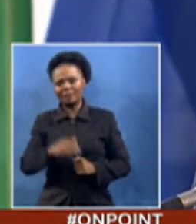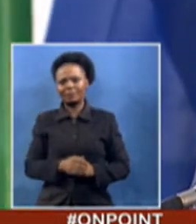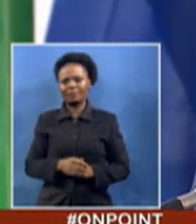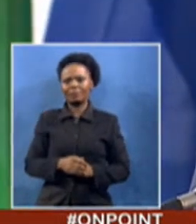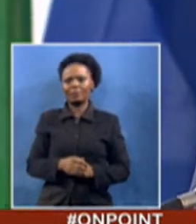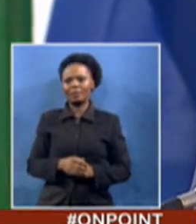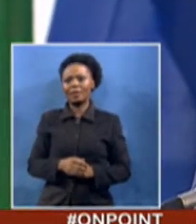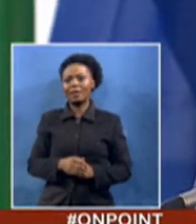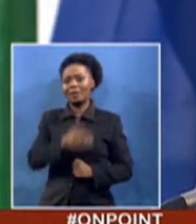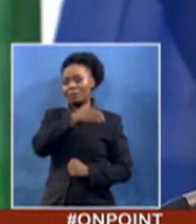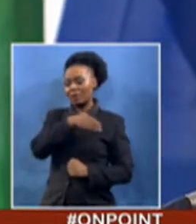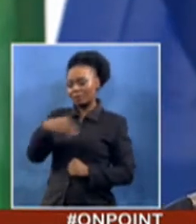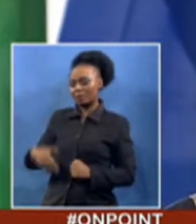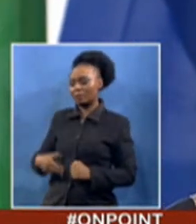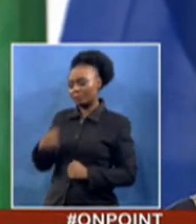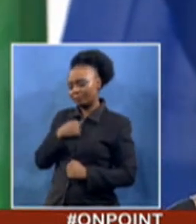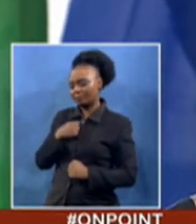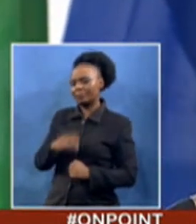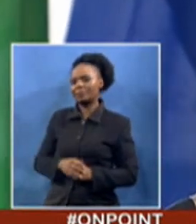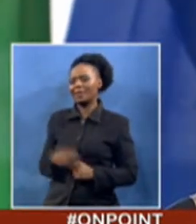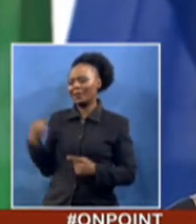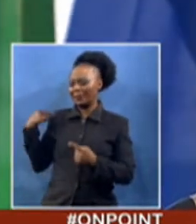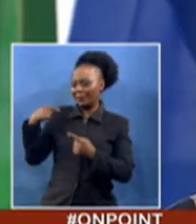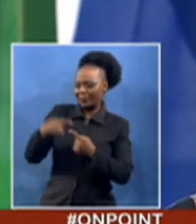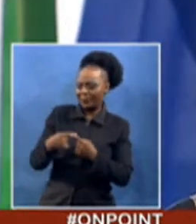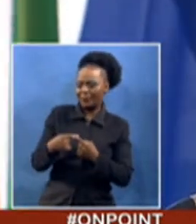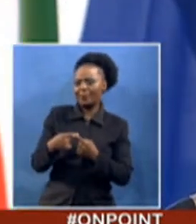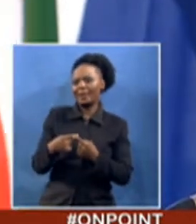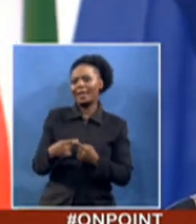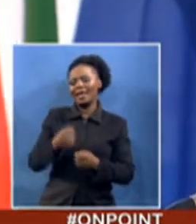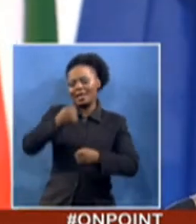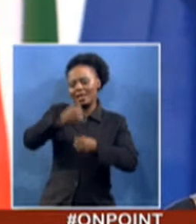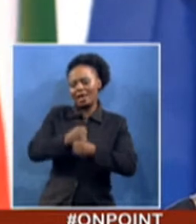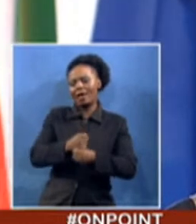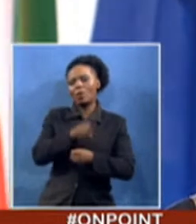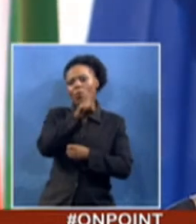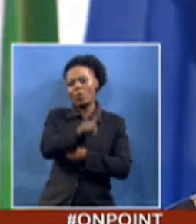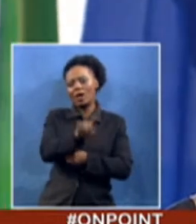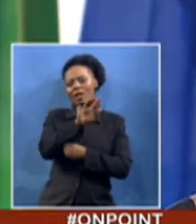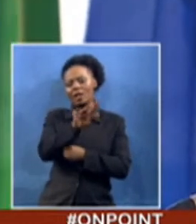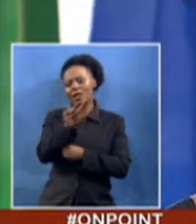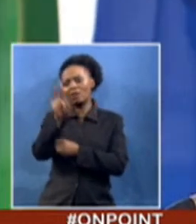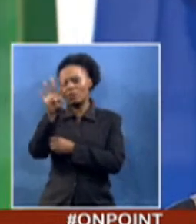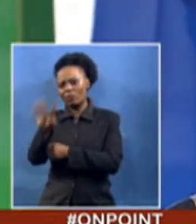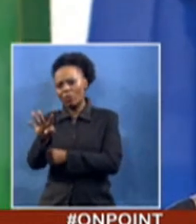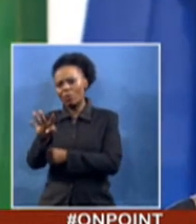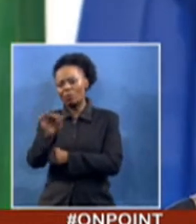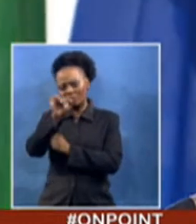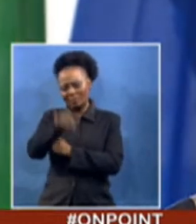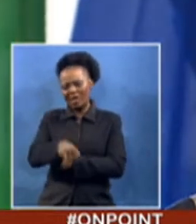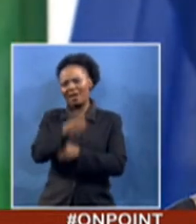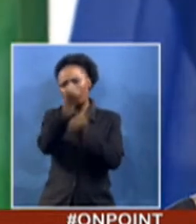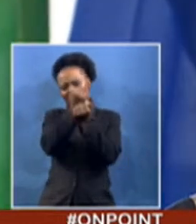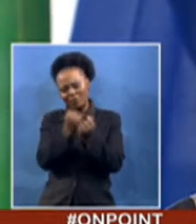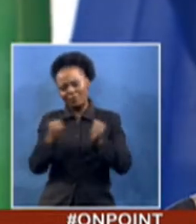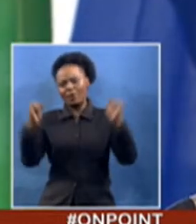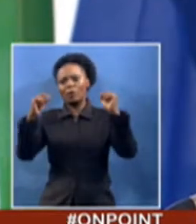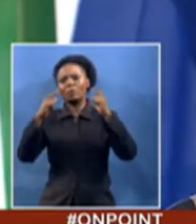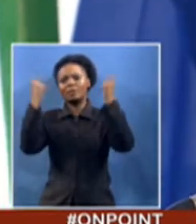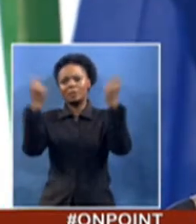1994, the inception of the freedom that we are celebrating today, has done a lot for our